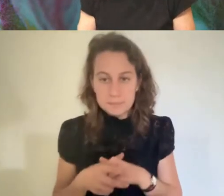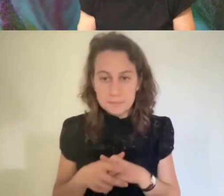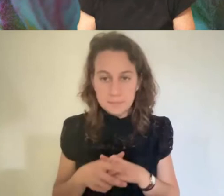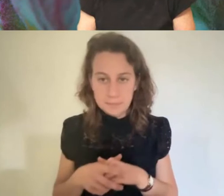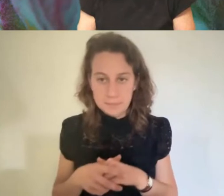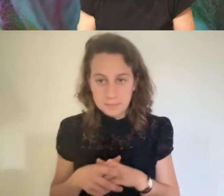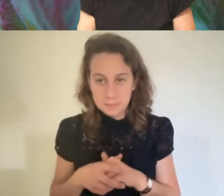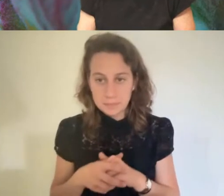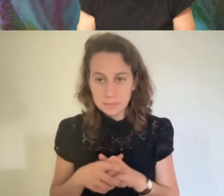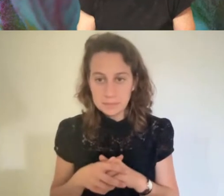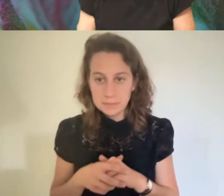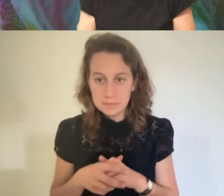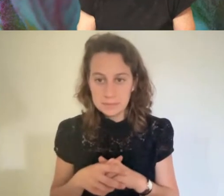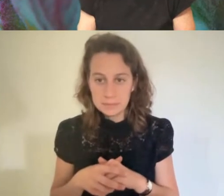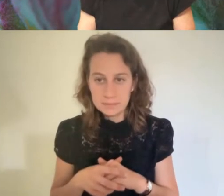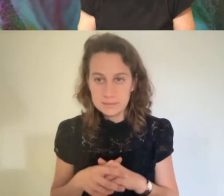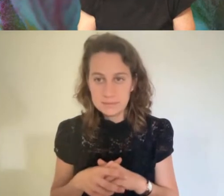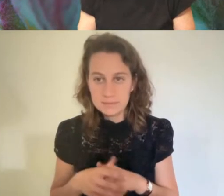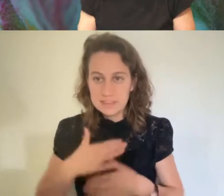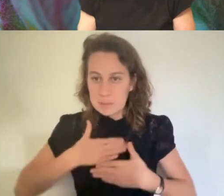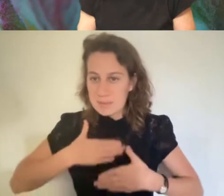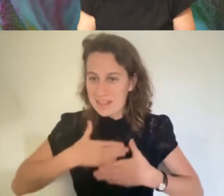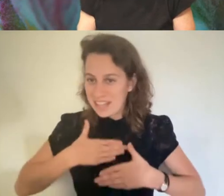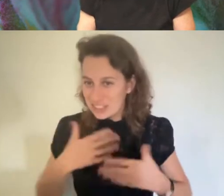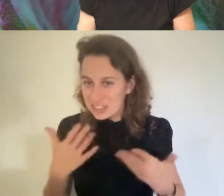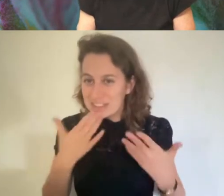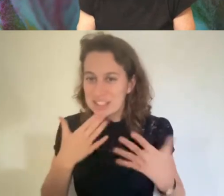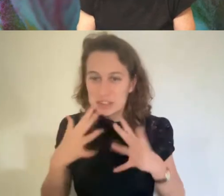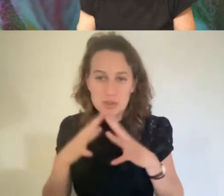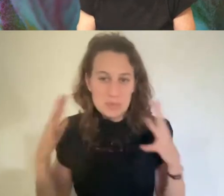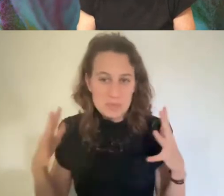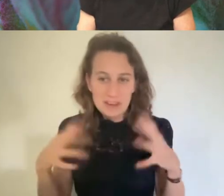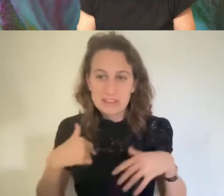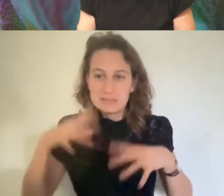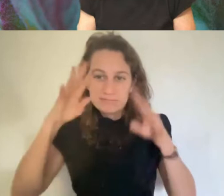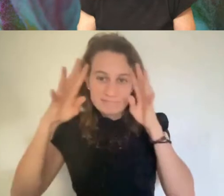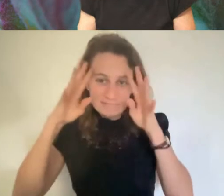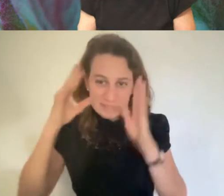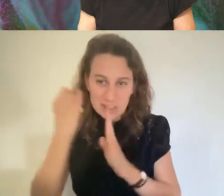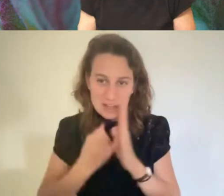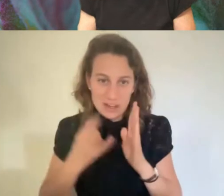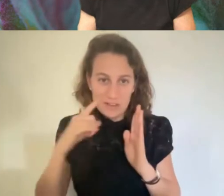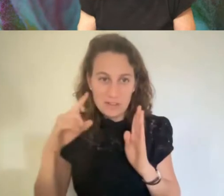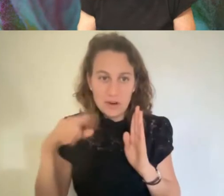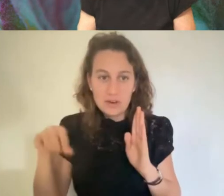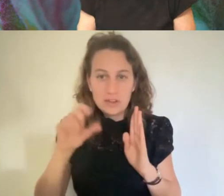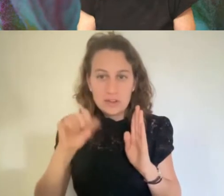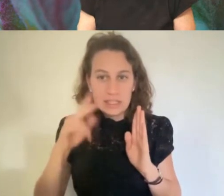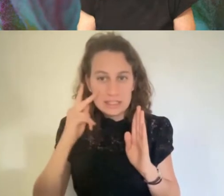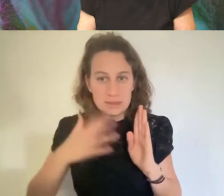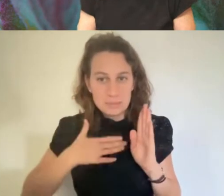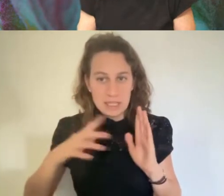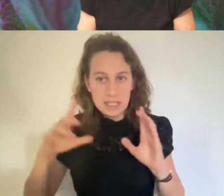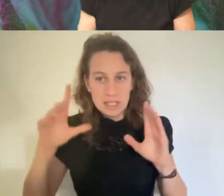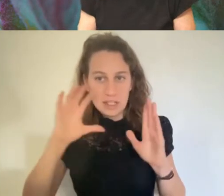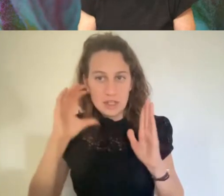Thank you for the introduction. Yeah, my pleasure. And thank you so much. And thank you so much for creating the beautiful art. For those of you who can see my little window, one of